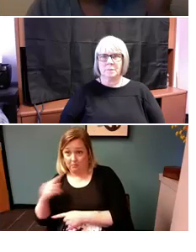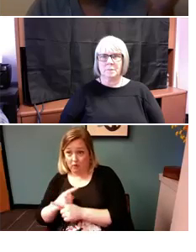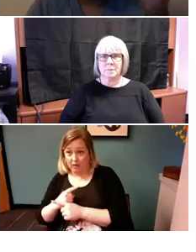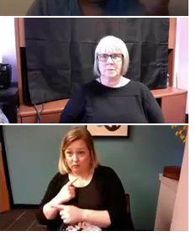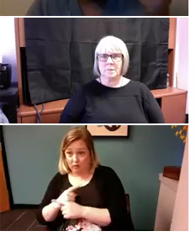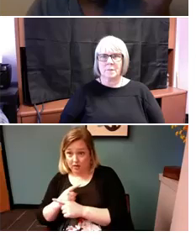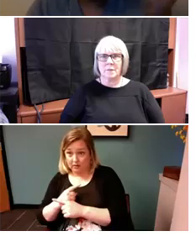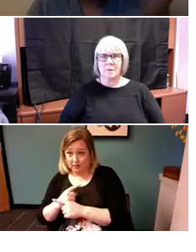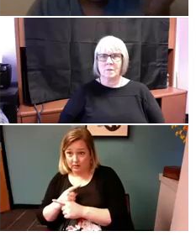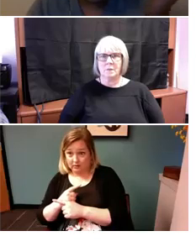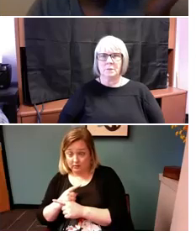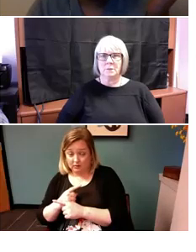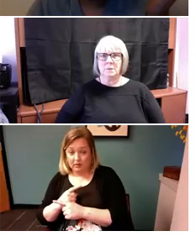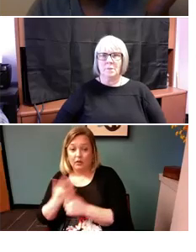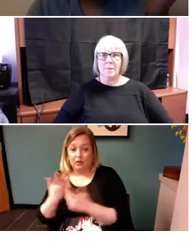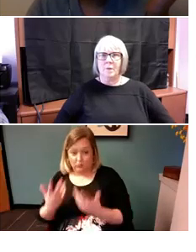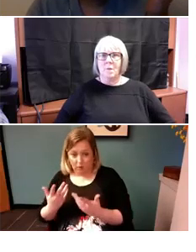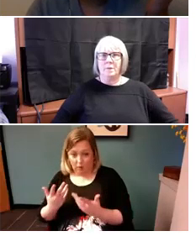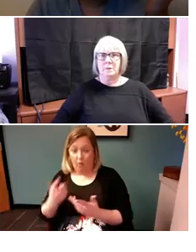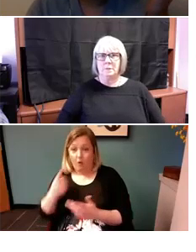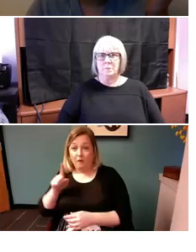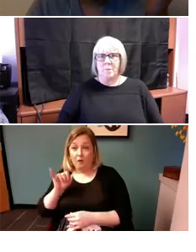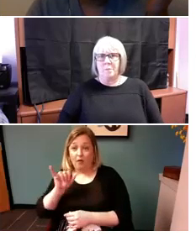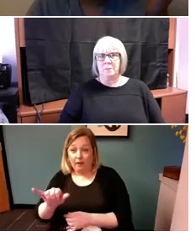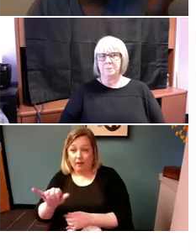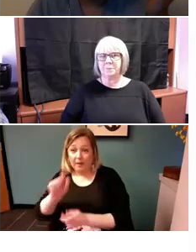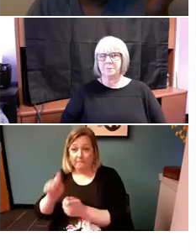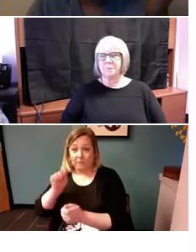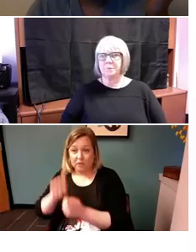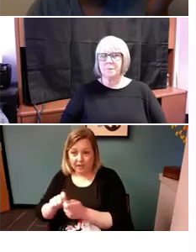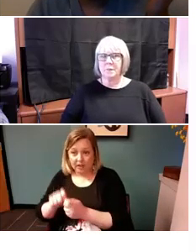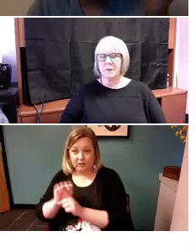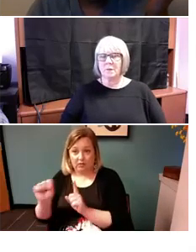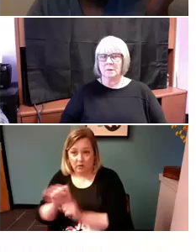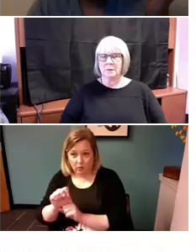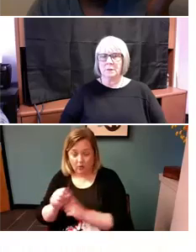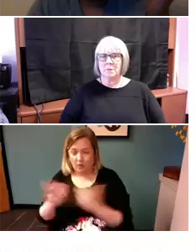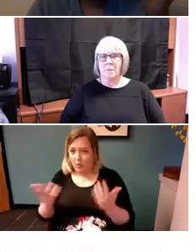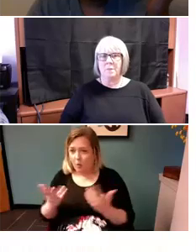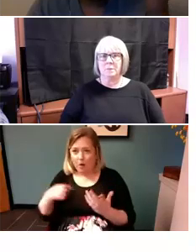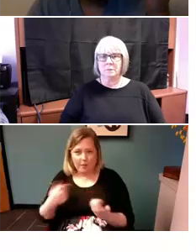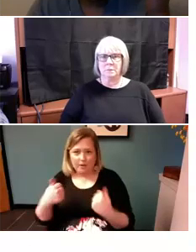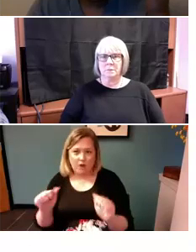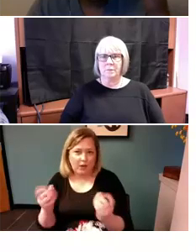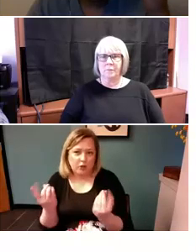Right? So in that particular scenario, what am I trying to do?